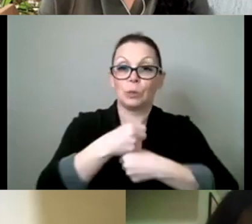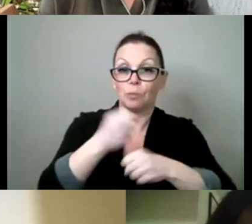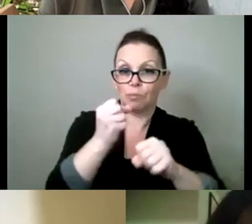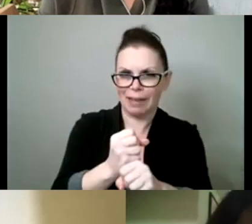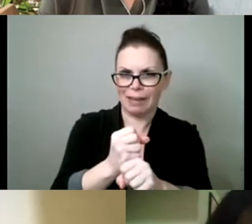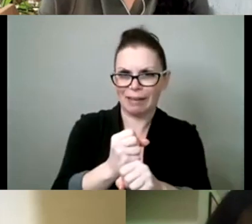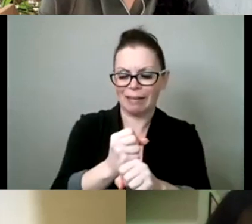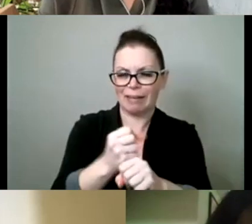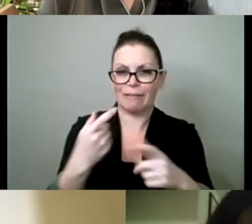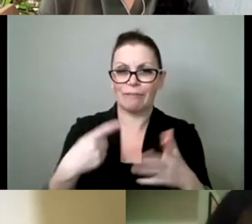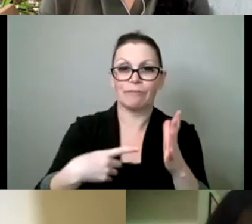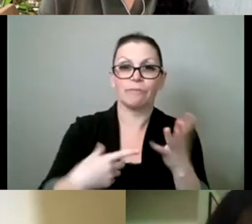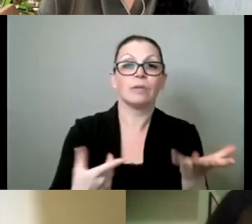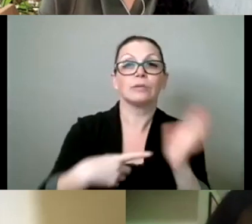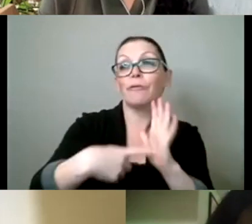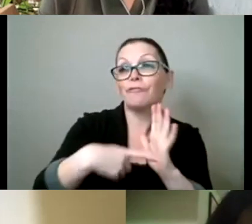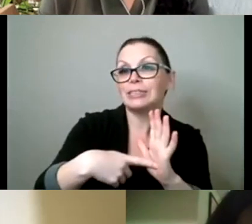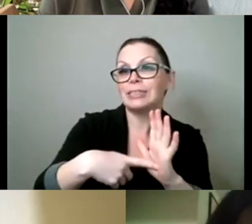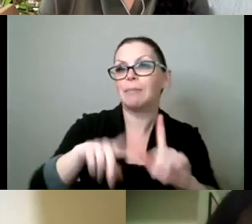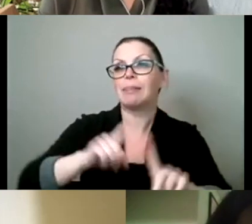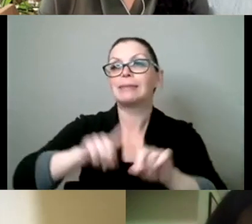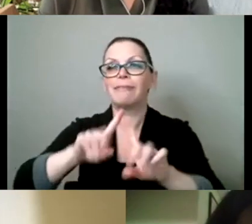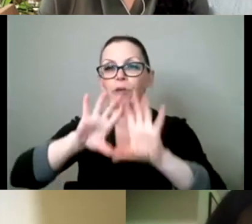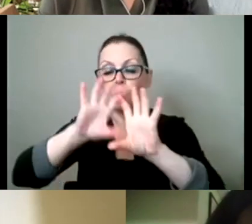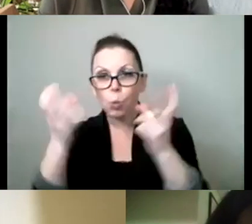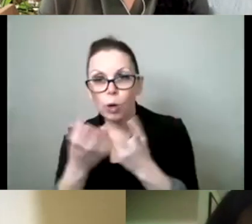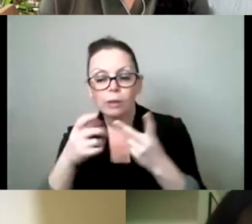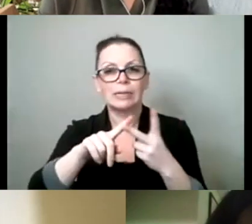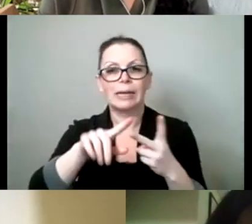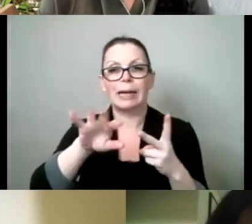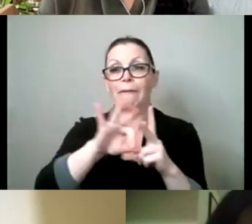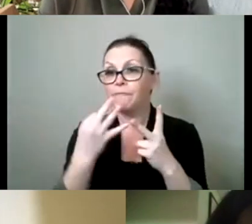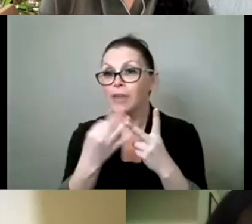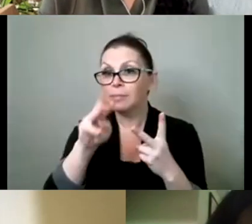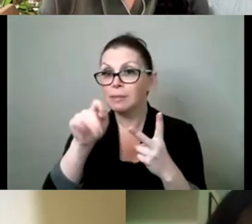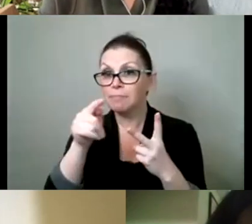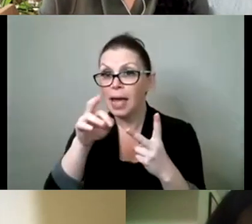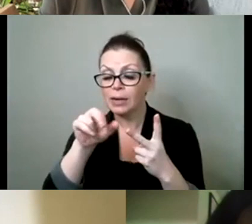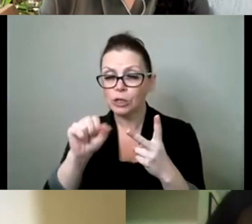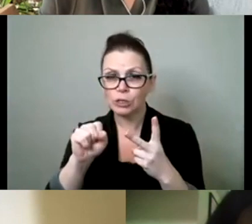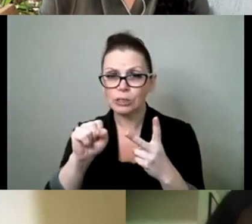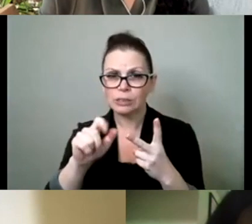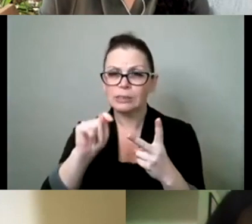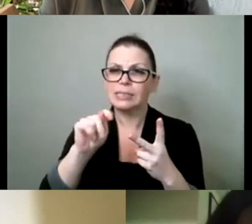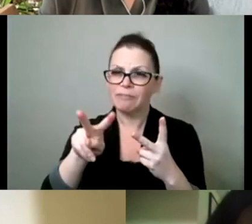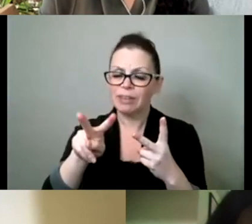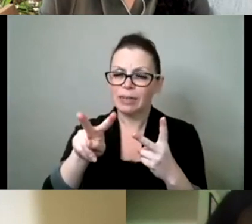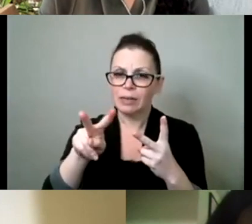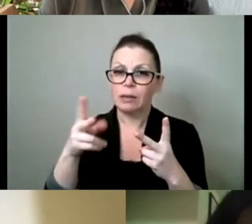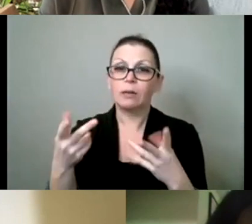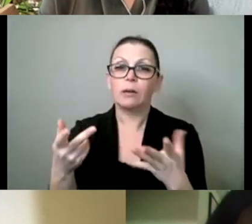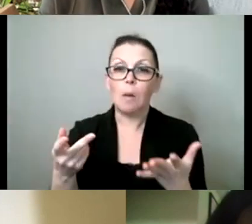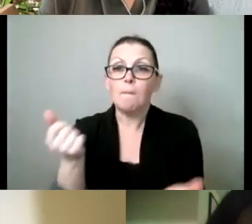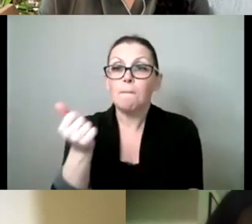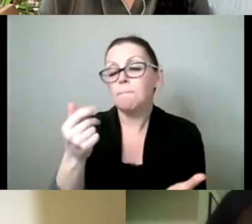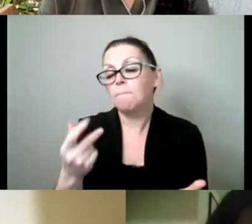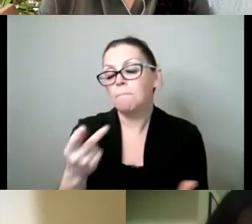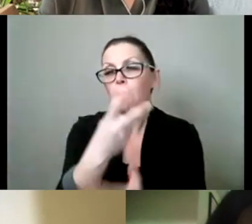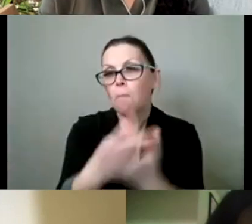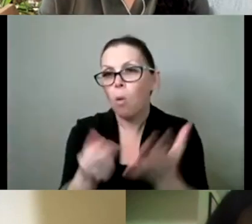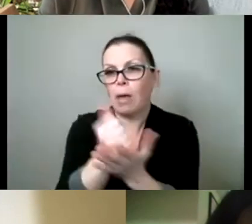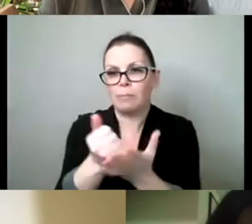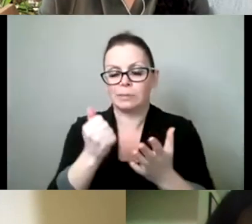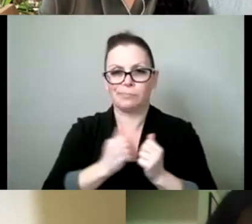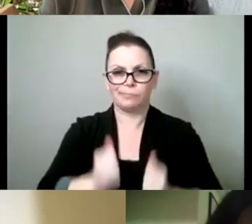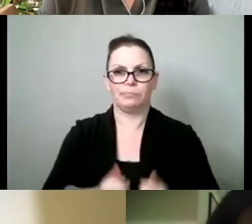different world and family matters and things like that, but filtered through kind of what my experience had been, which was, what is it